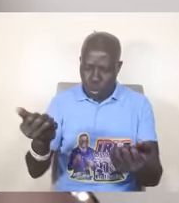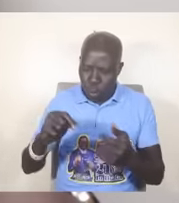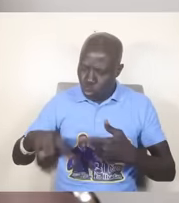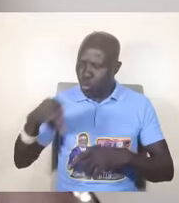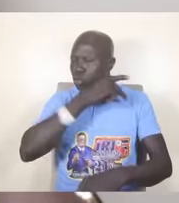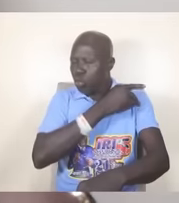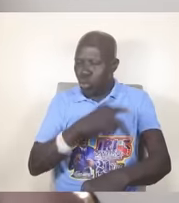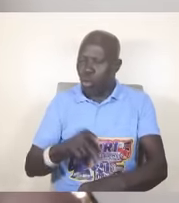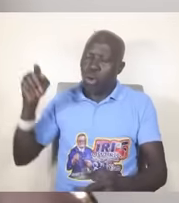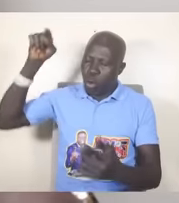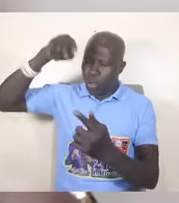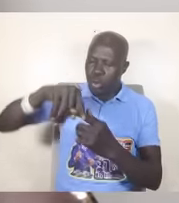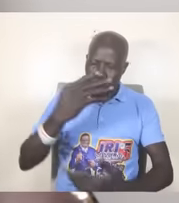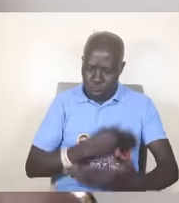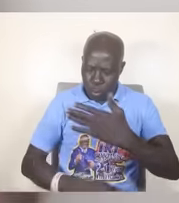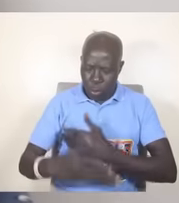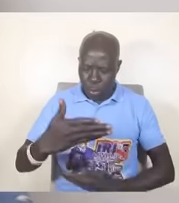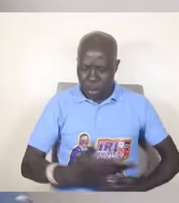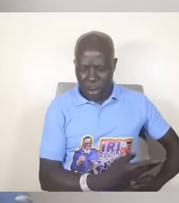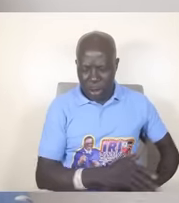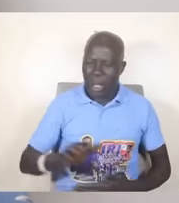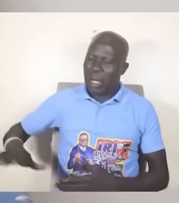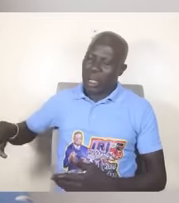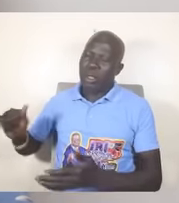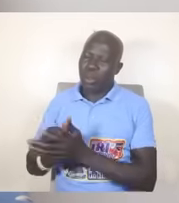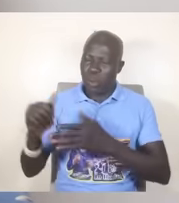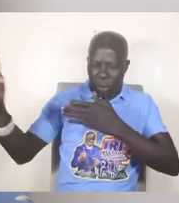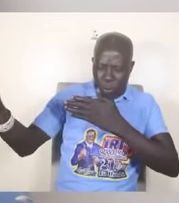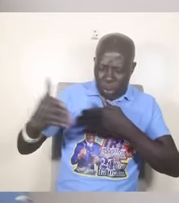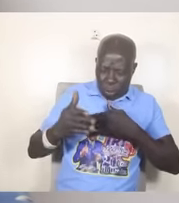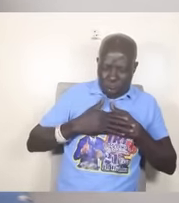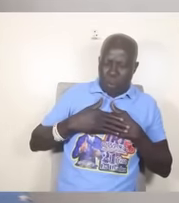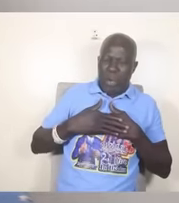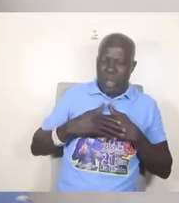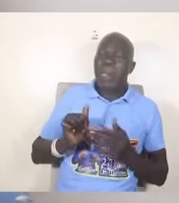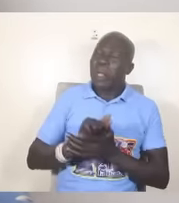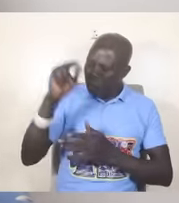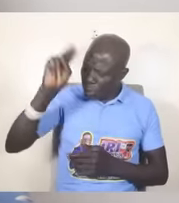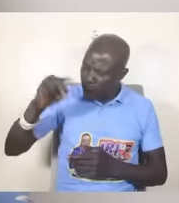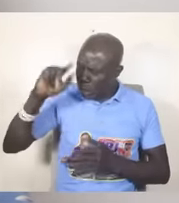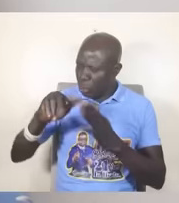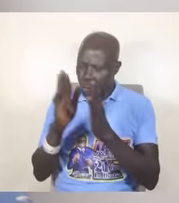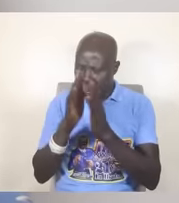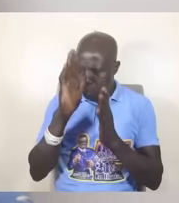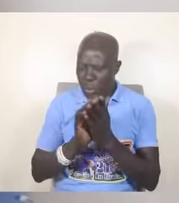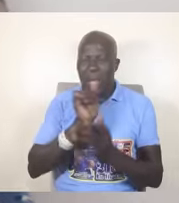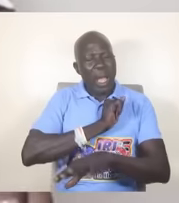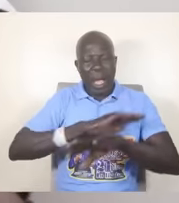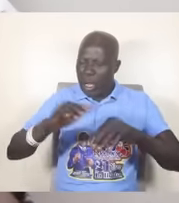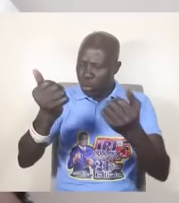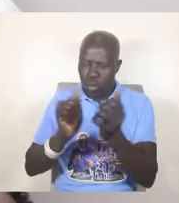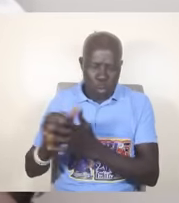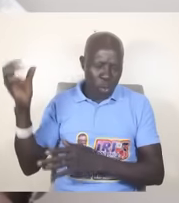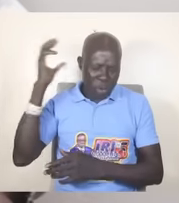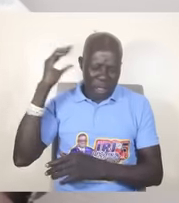You did conceive. Dem be wa bimo. They said that you bear children. What you so dey ro eyin? They are setting you back. So o lati gbadura. You need to pray. Me fe ko fi gbe